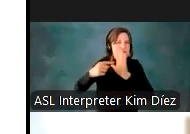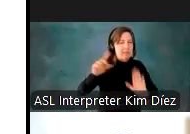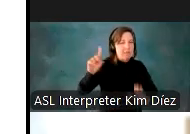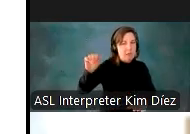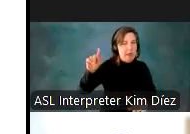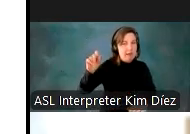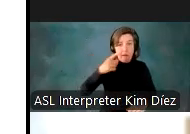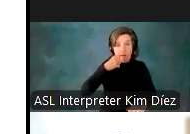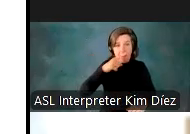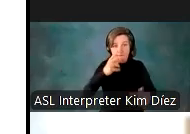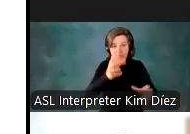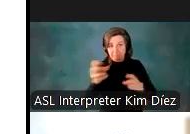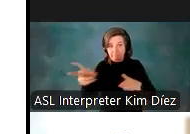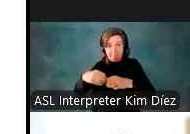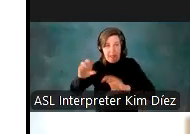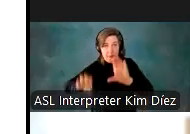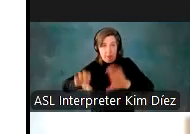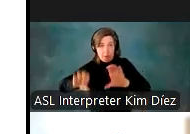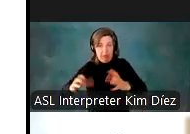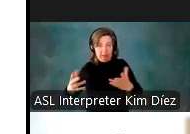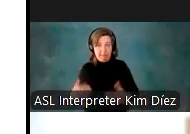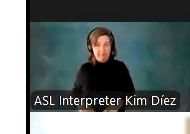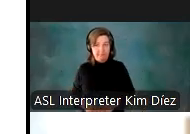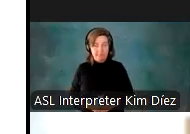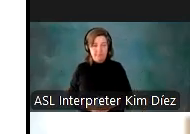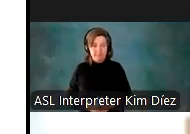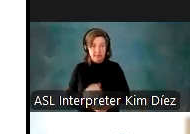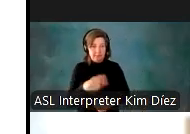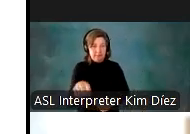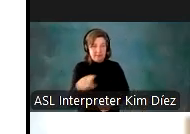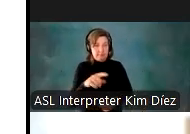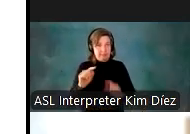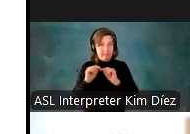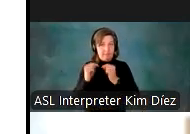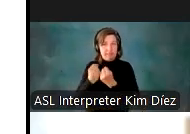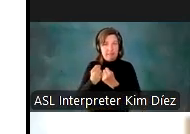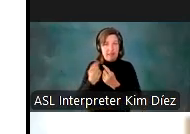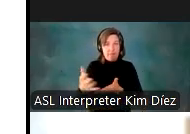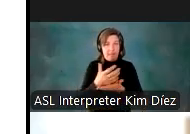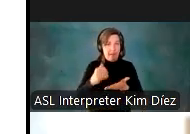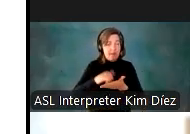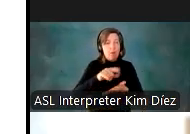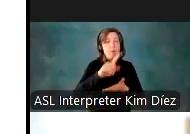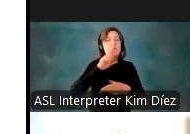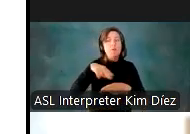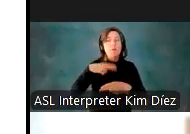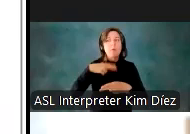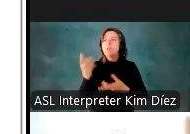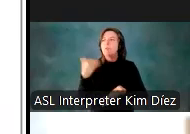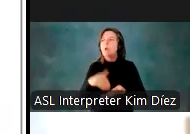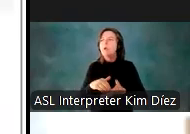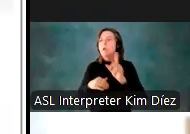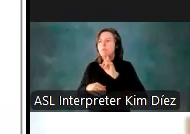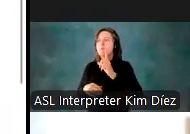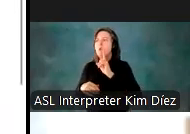in the chat somewhere if the team can gather that, or you could mention where that is again. Sure.